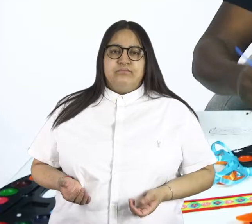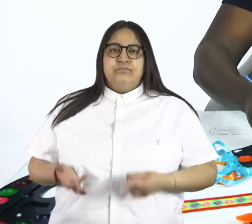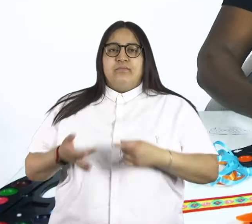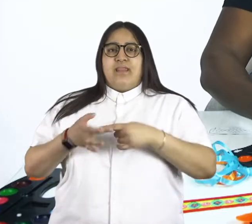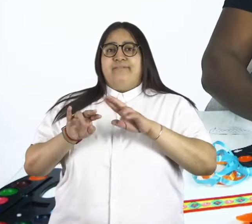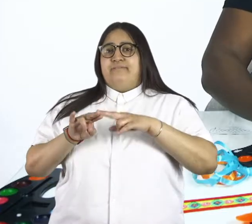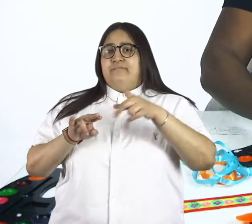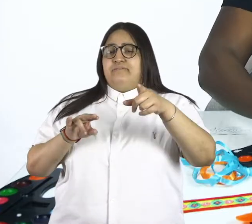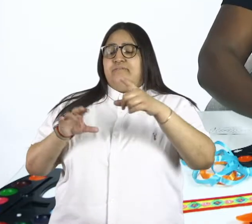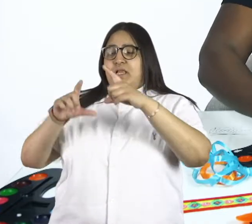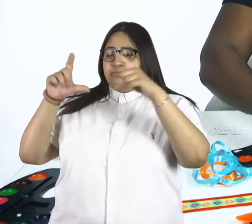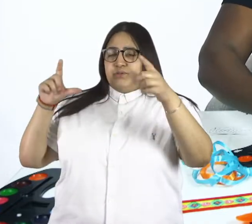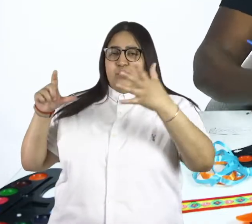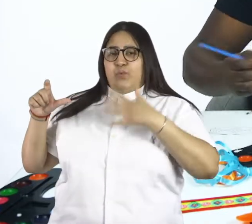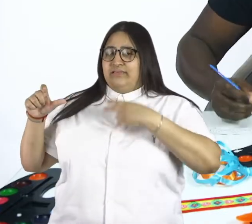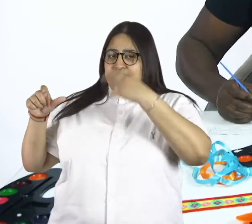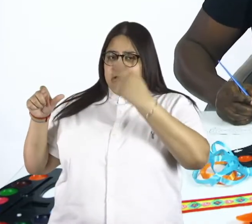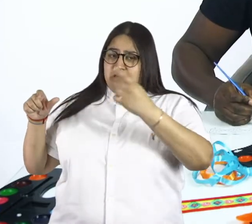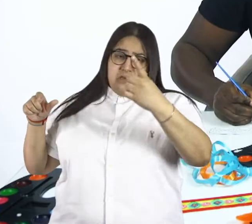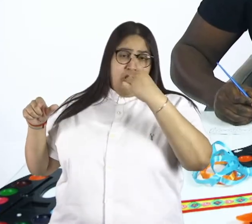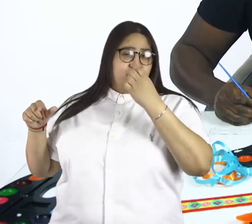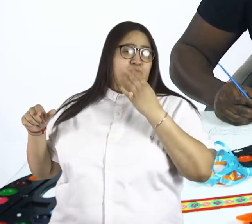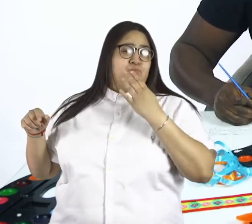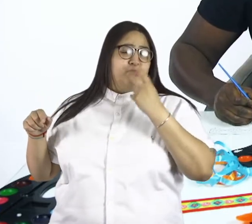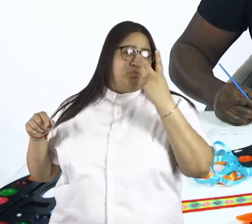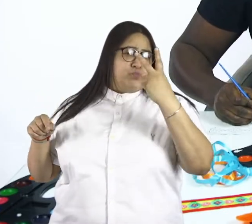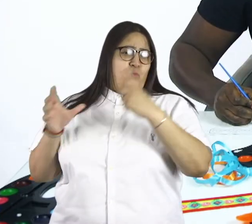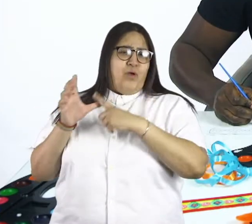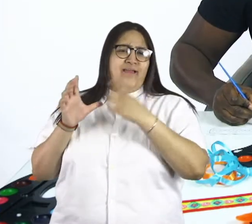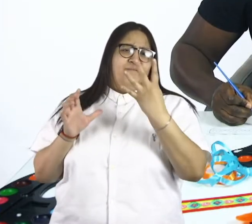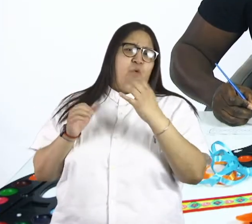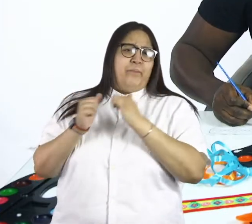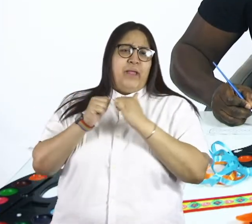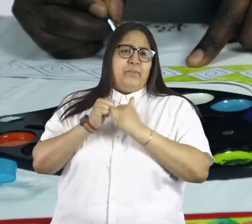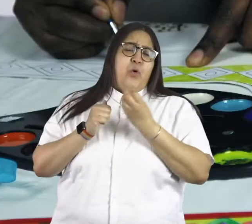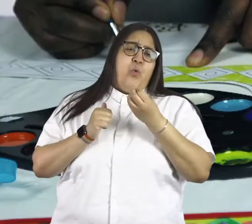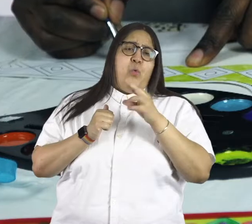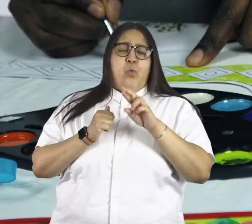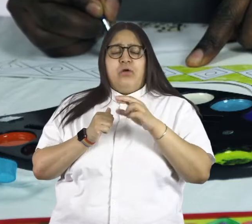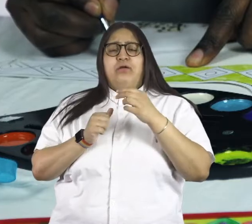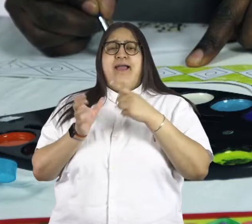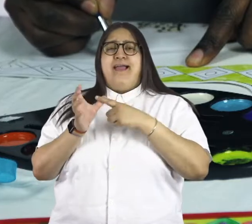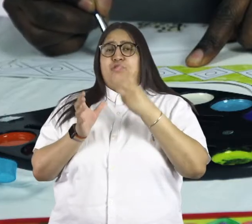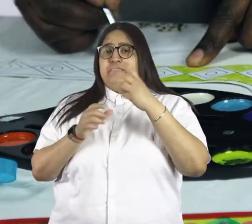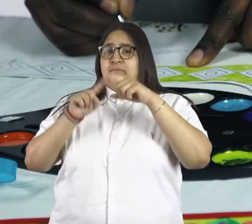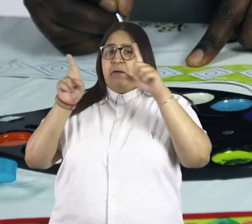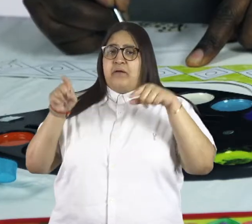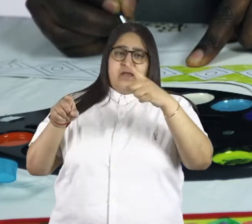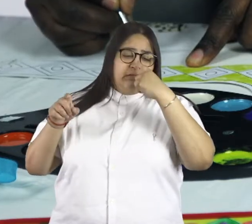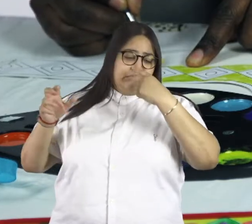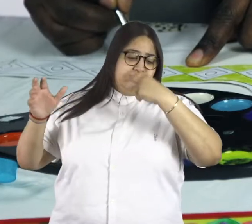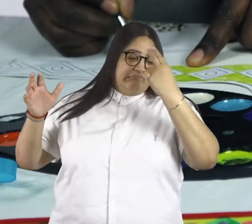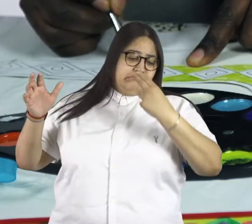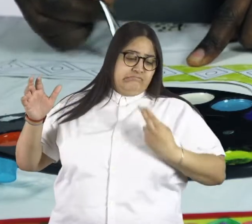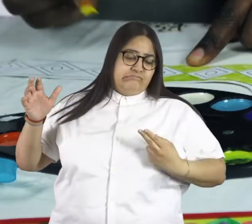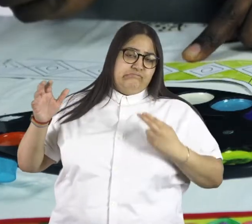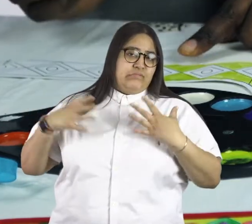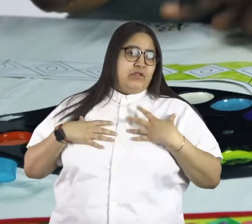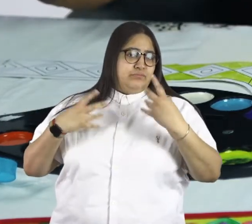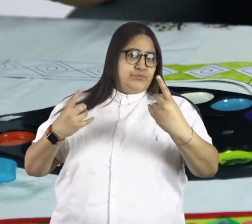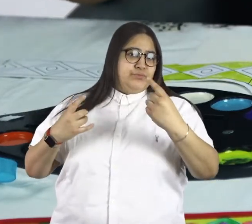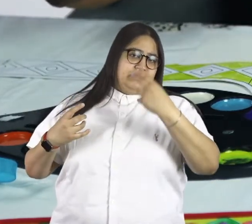start decorating. That way you have like a blank, flat canvas which you could do anything on. So you can